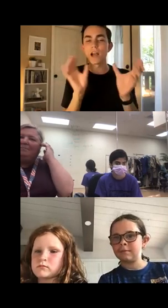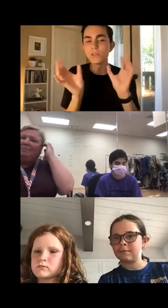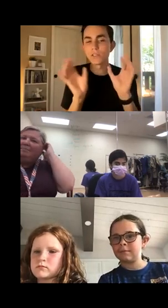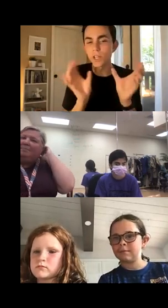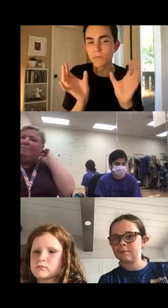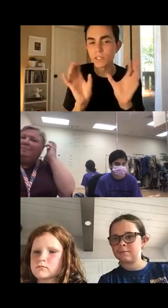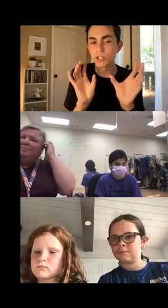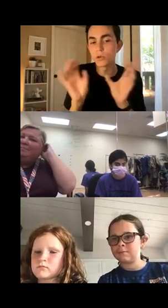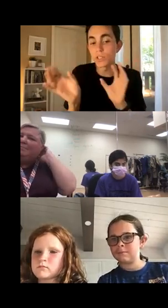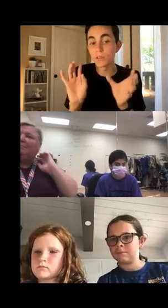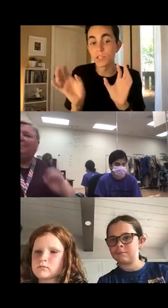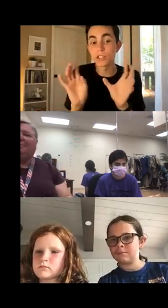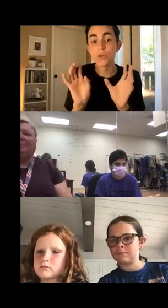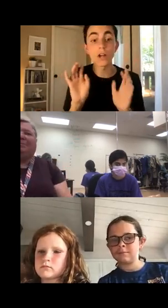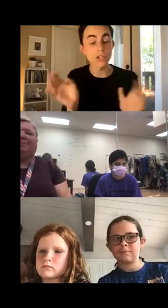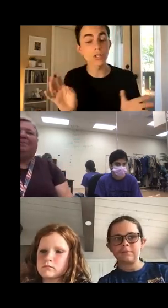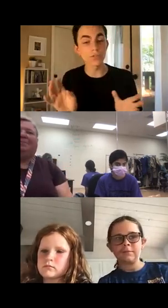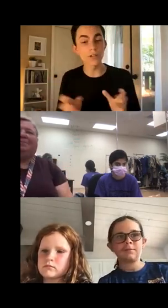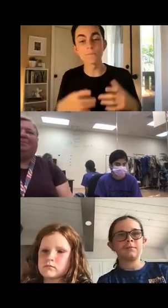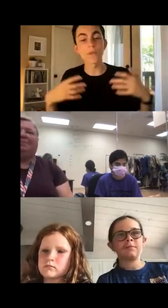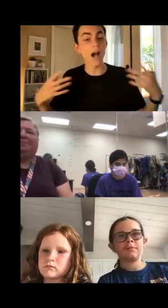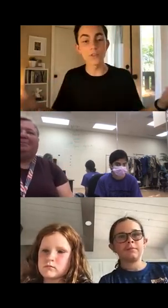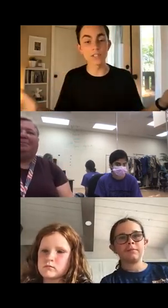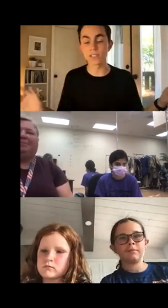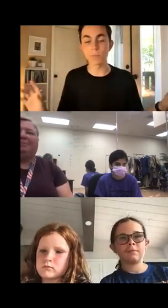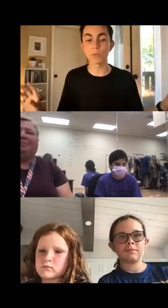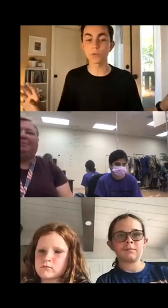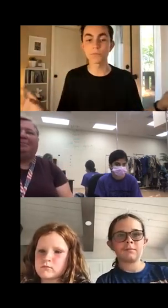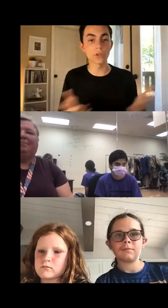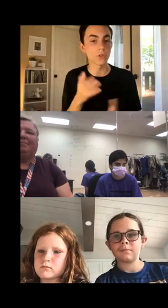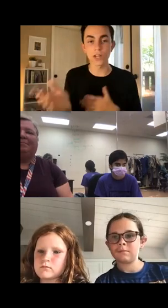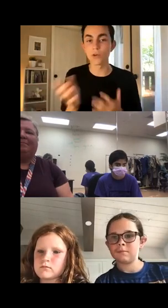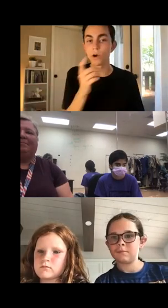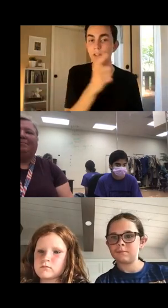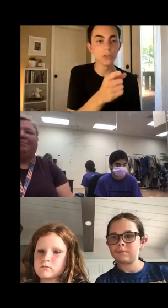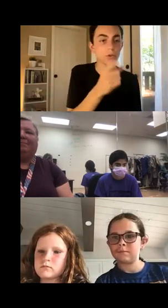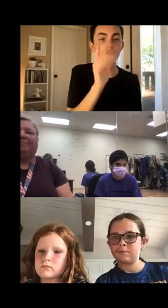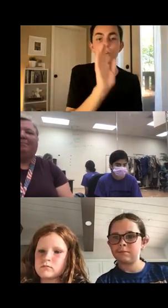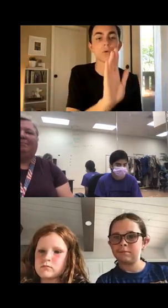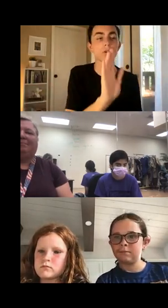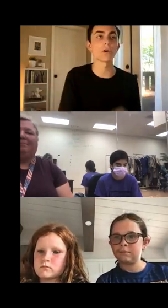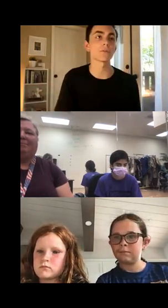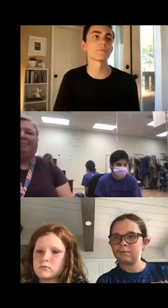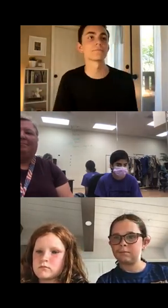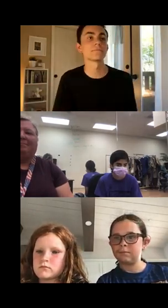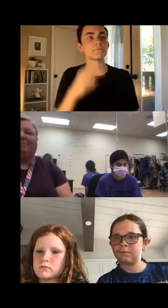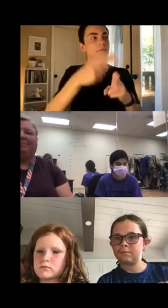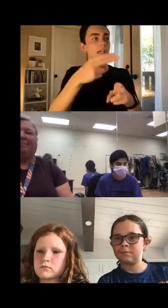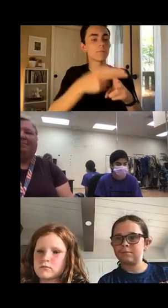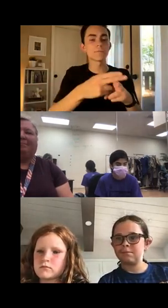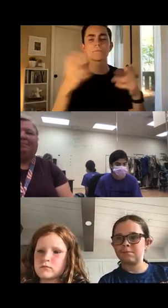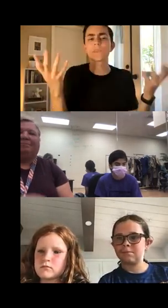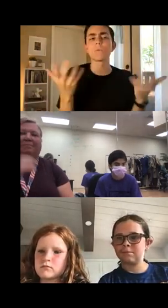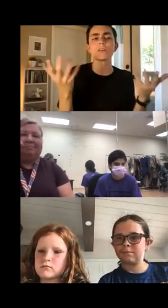And I know sometimes it says your, sometimes it says you. I should clarify, either is acceptable. You can use either one, you or your.